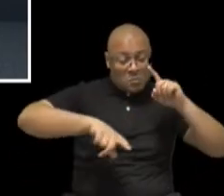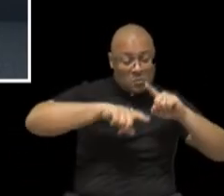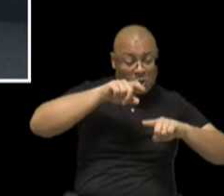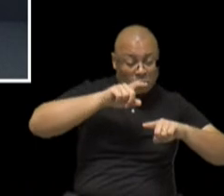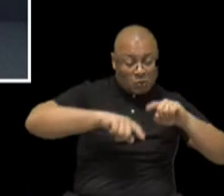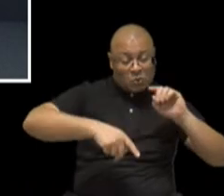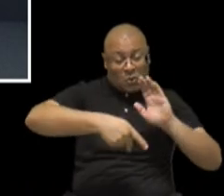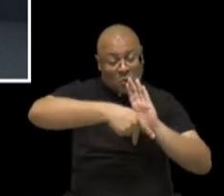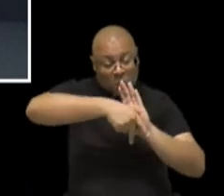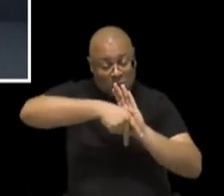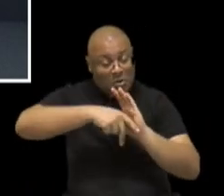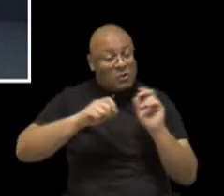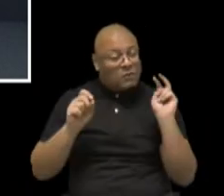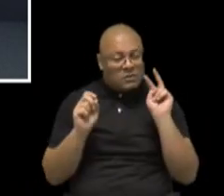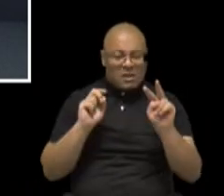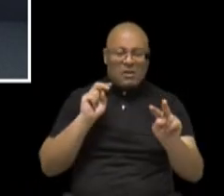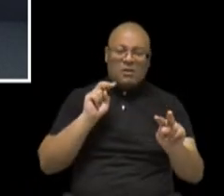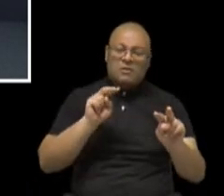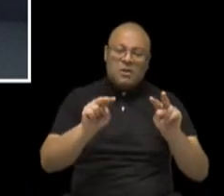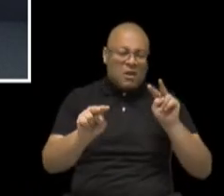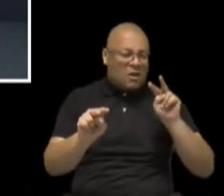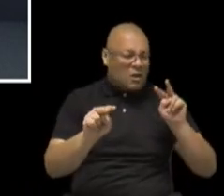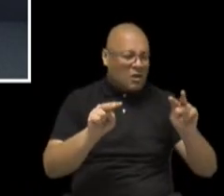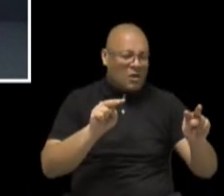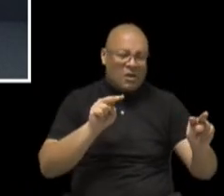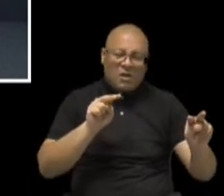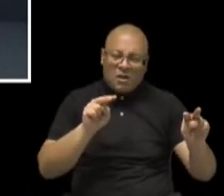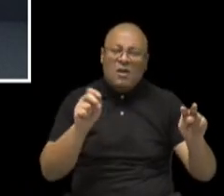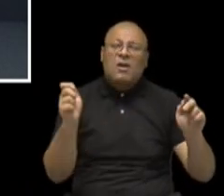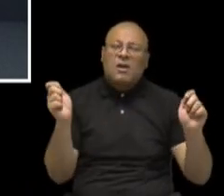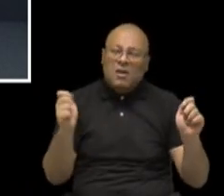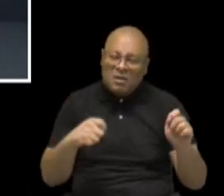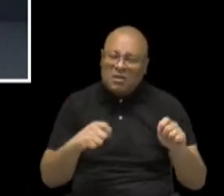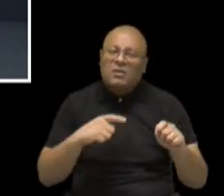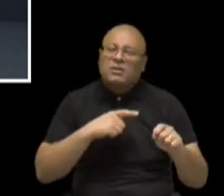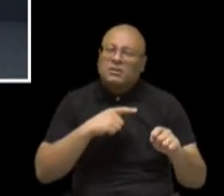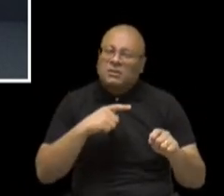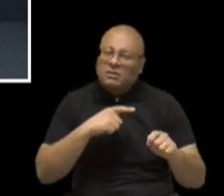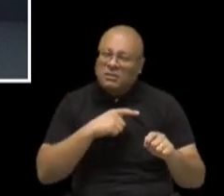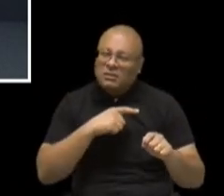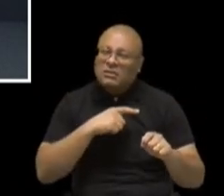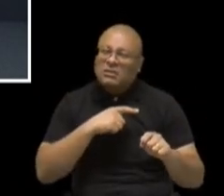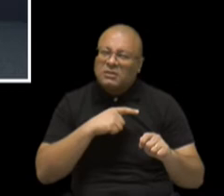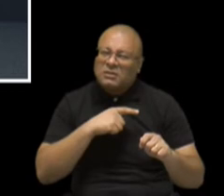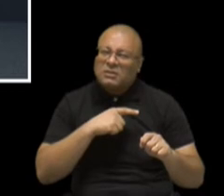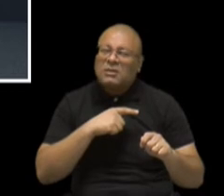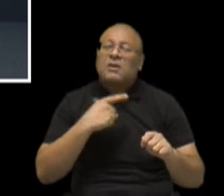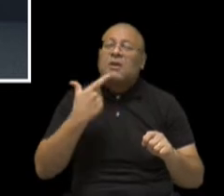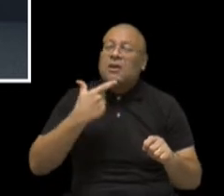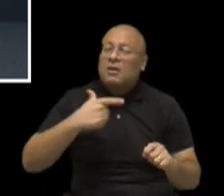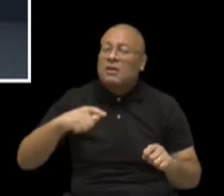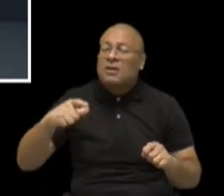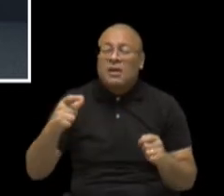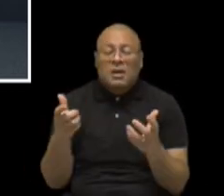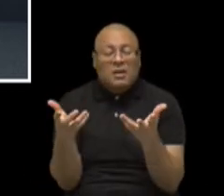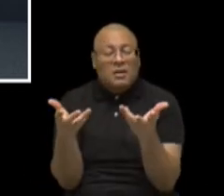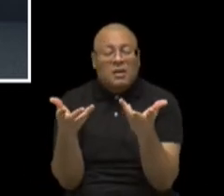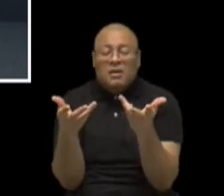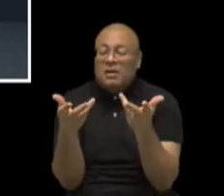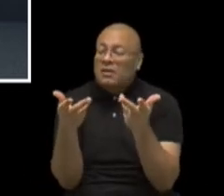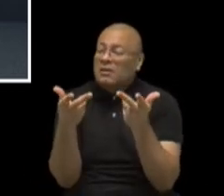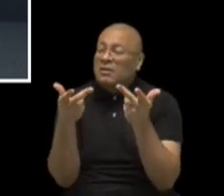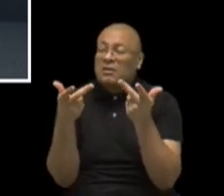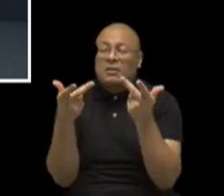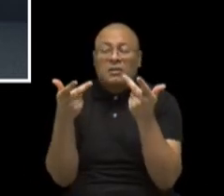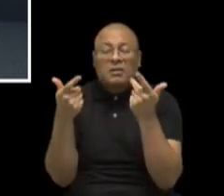we bought a lot of, not a lot, we bought a couple of ceramics, but took a lot of photos of incredible ceramics, which are a great